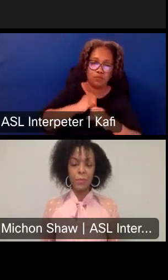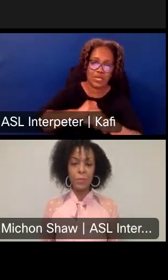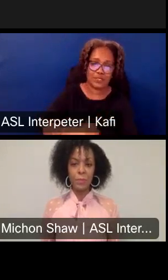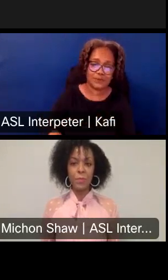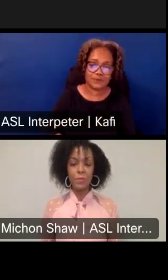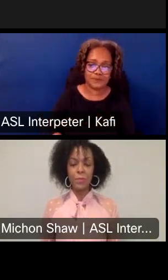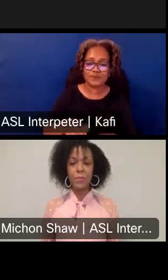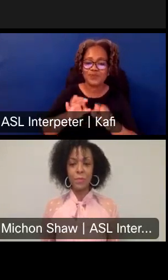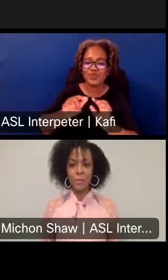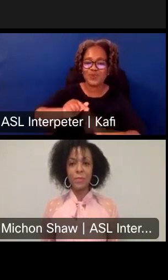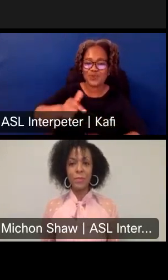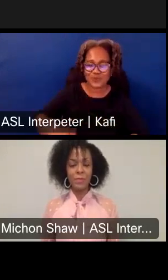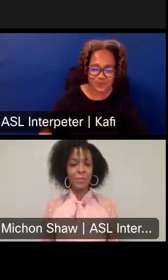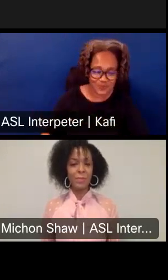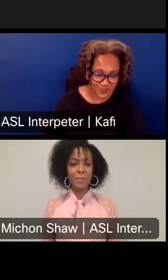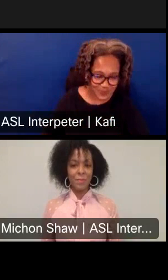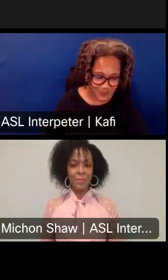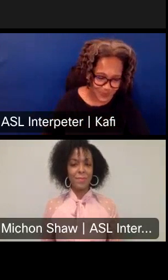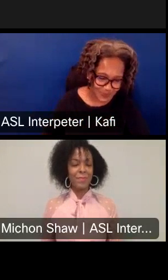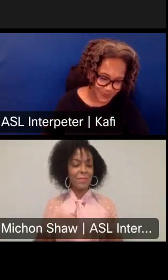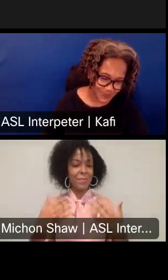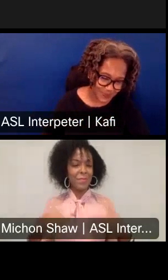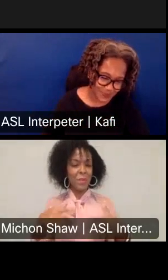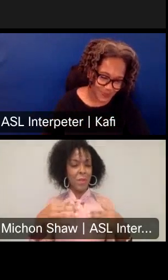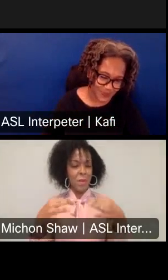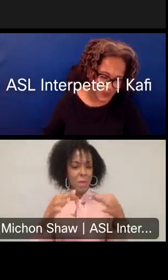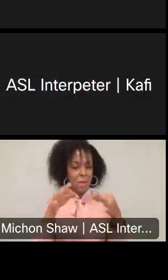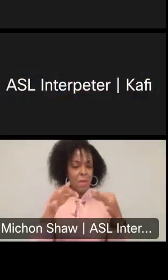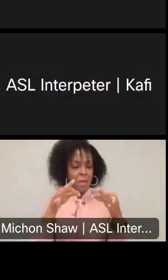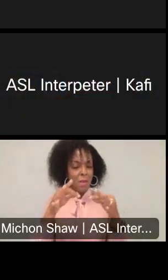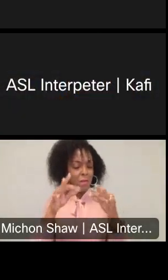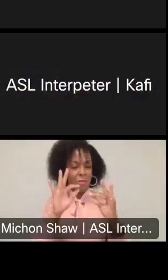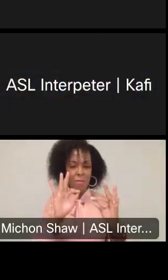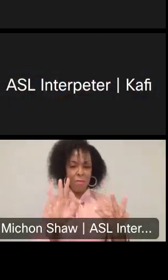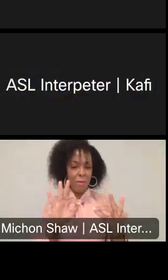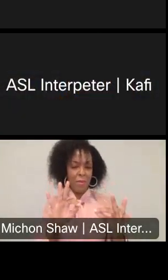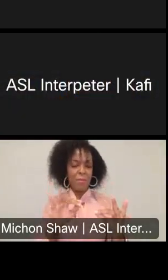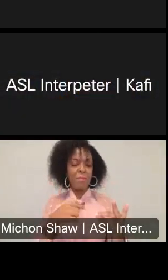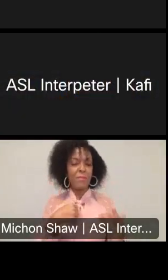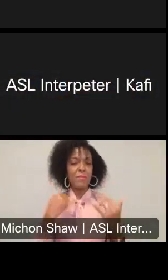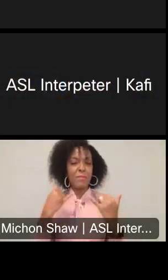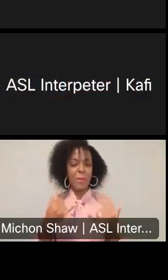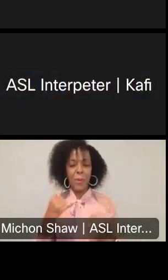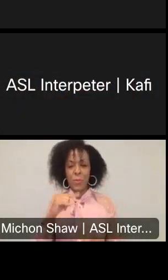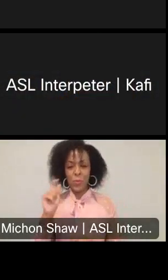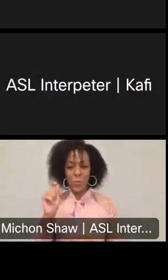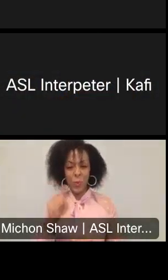You explained that so beautifully, and I have a question for you now. If you could share one of